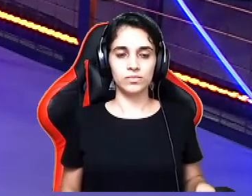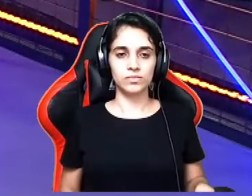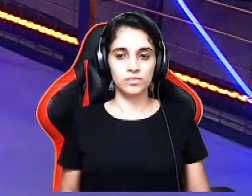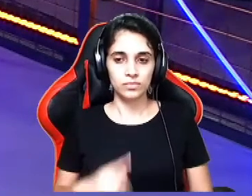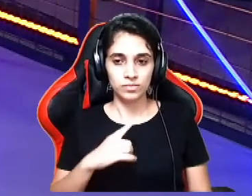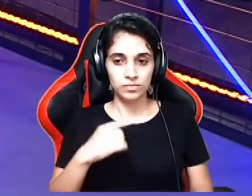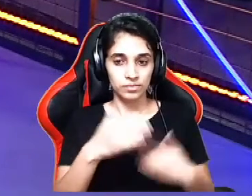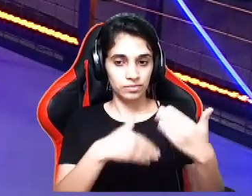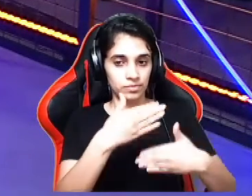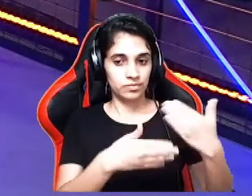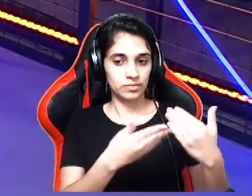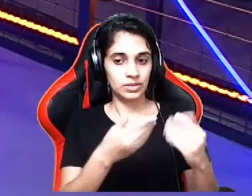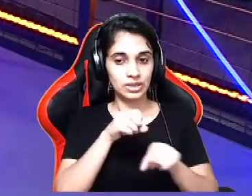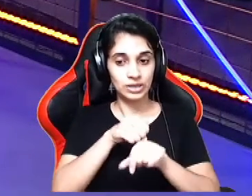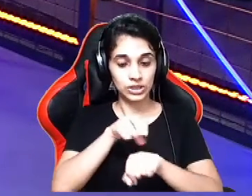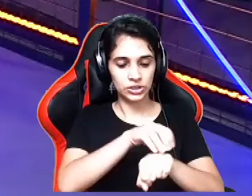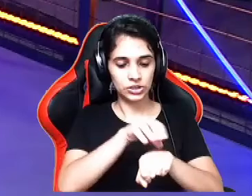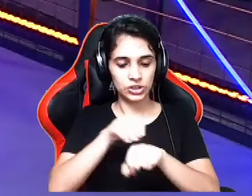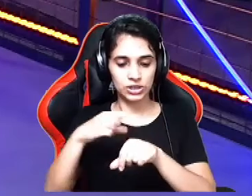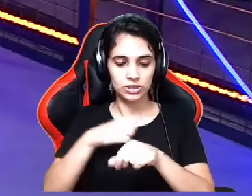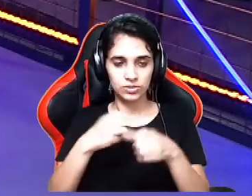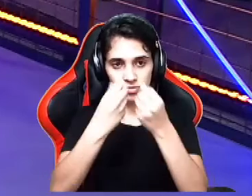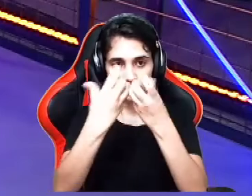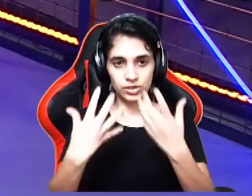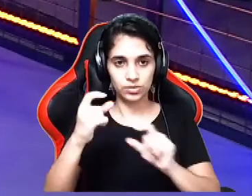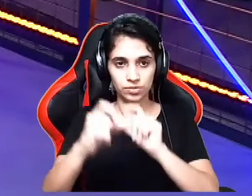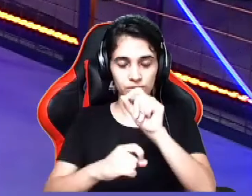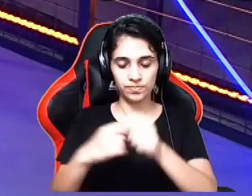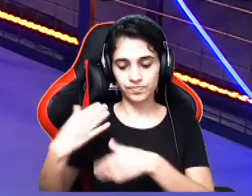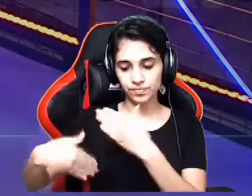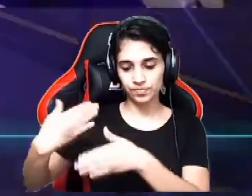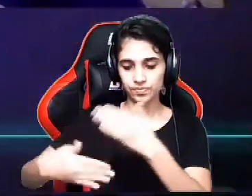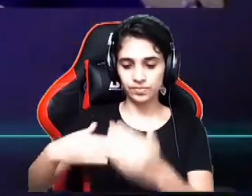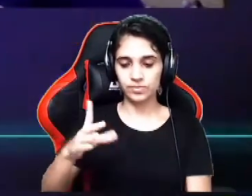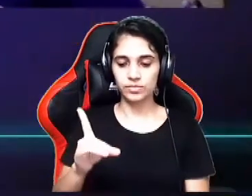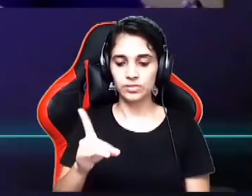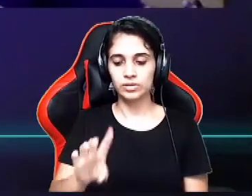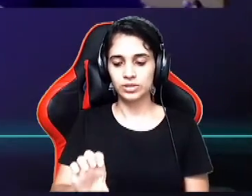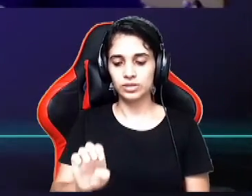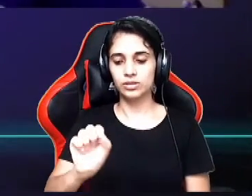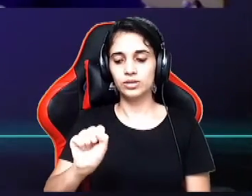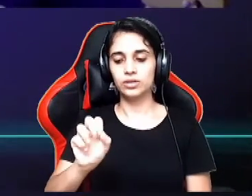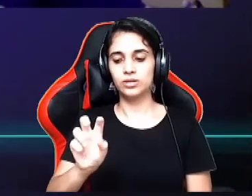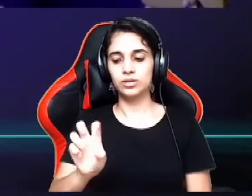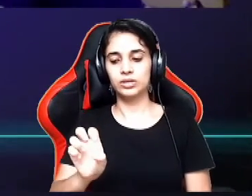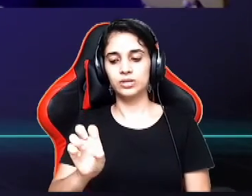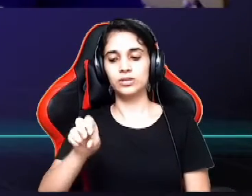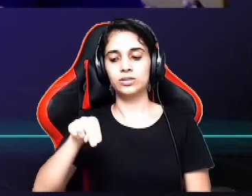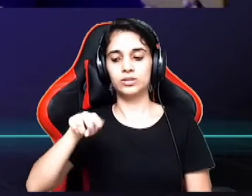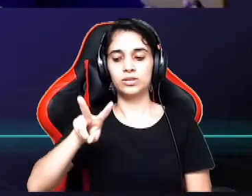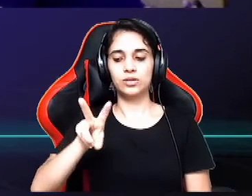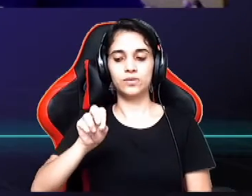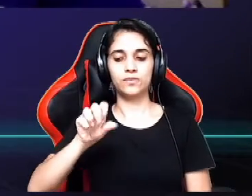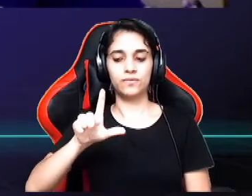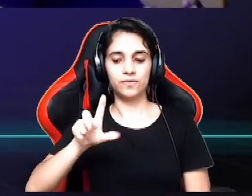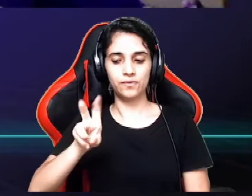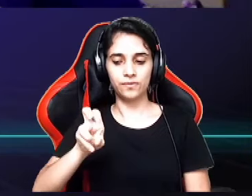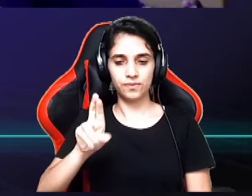And from a developer's point of view, maybe some advice I could give developers to be a bit more